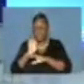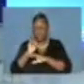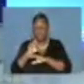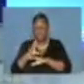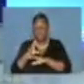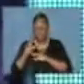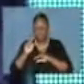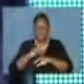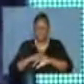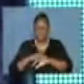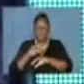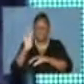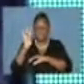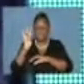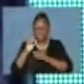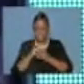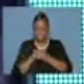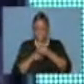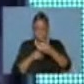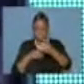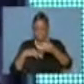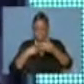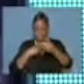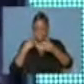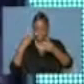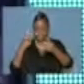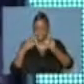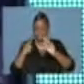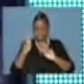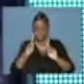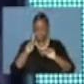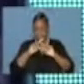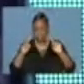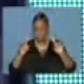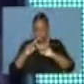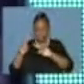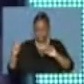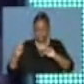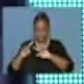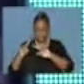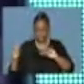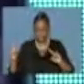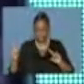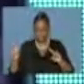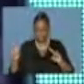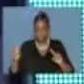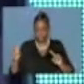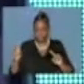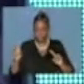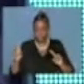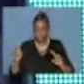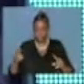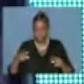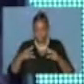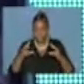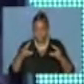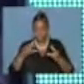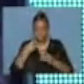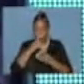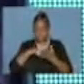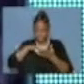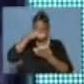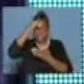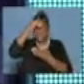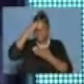p.m. And we have seen persons from a variety of backgrounds who have learned from the strategies that